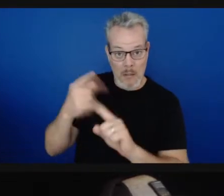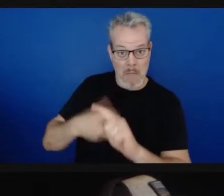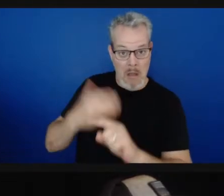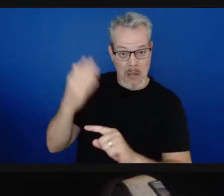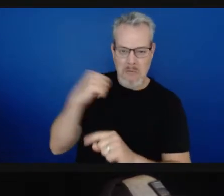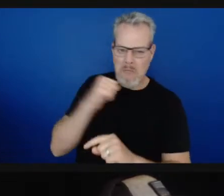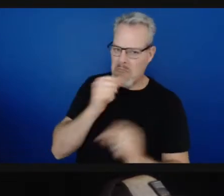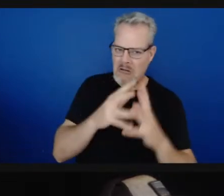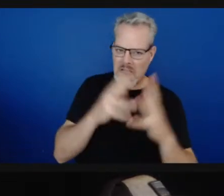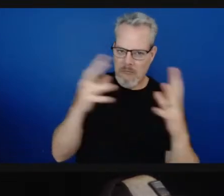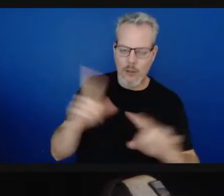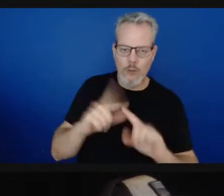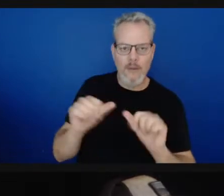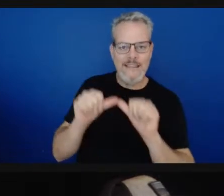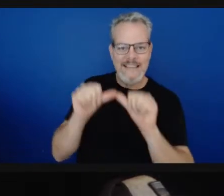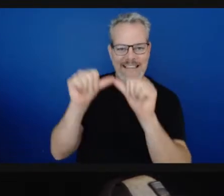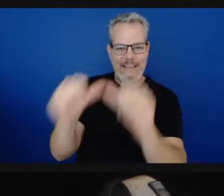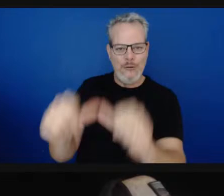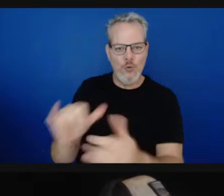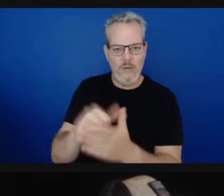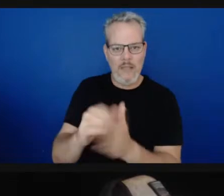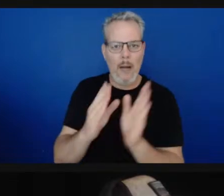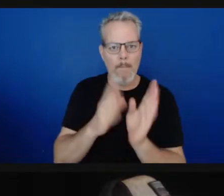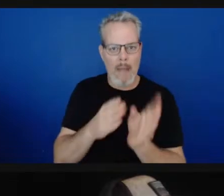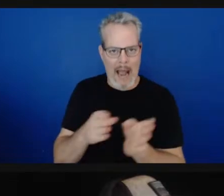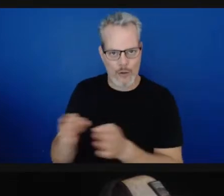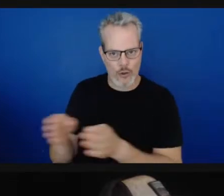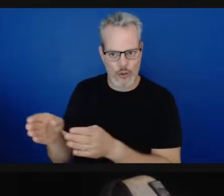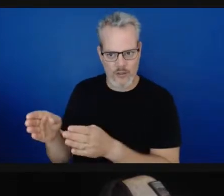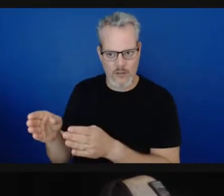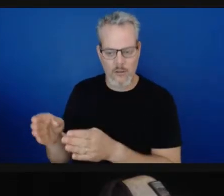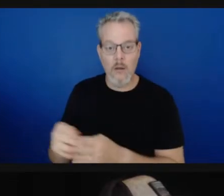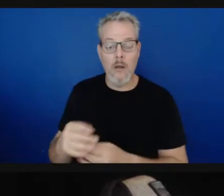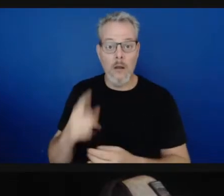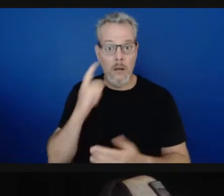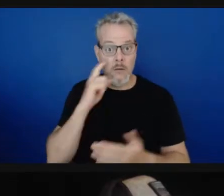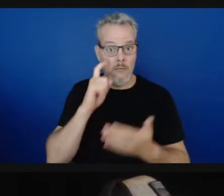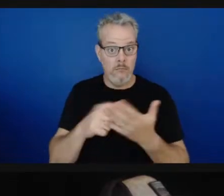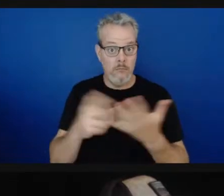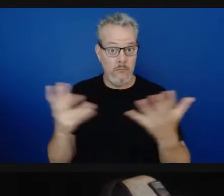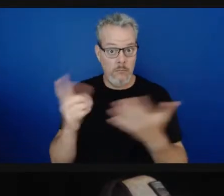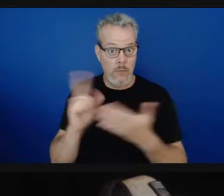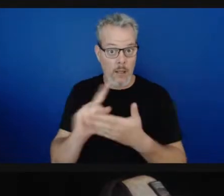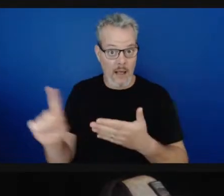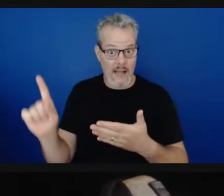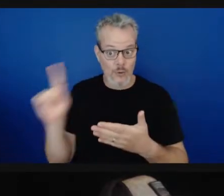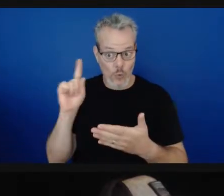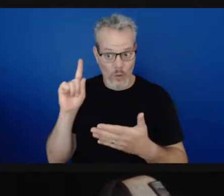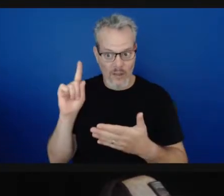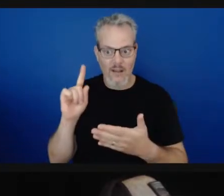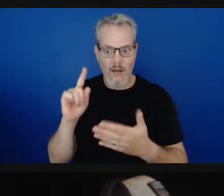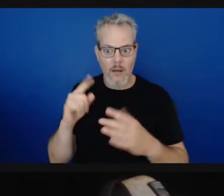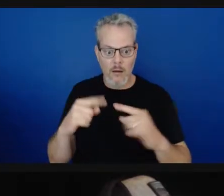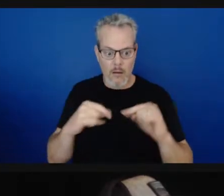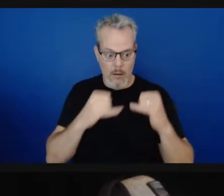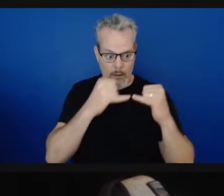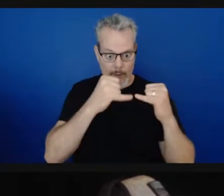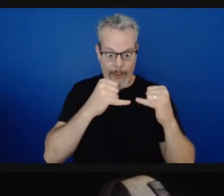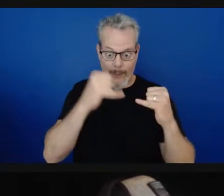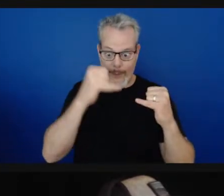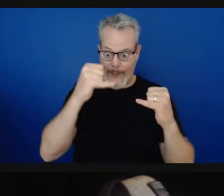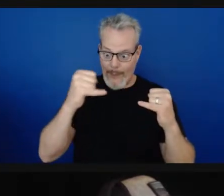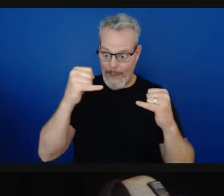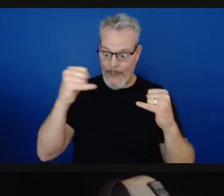resuming that pattern. And where we saw last week the coincident rise of magma